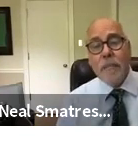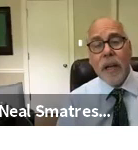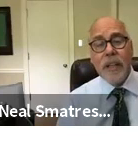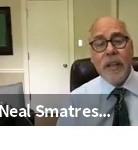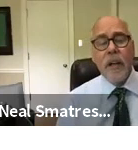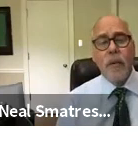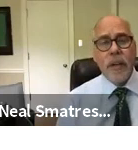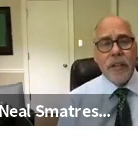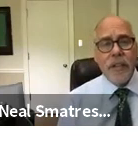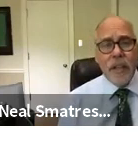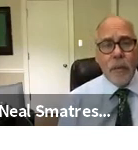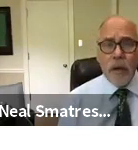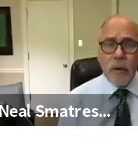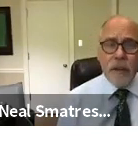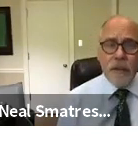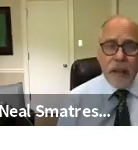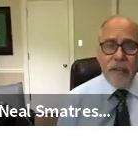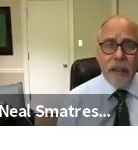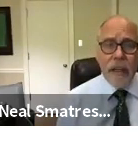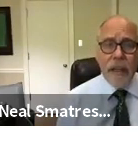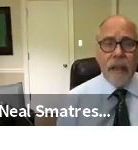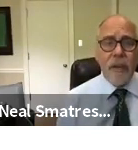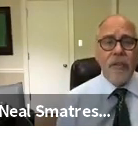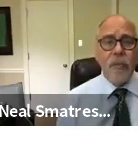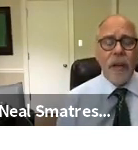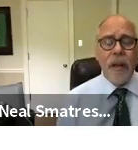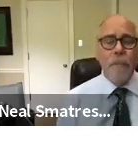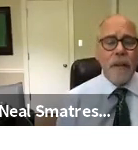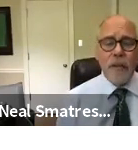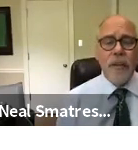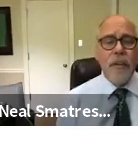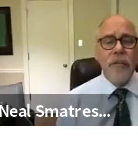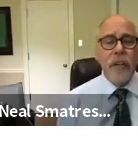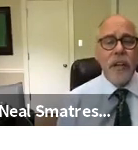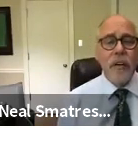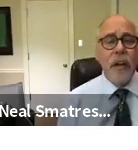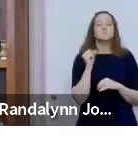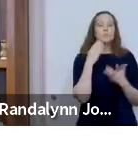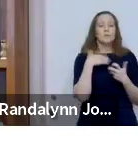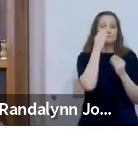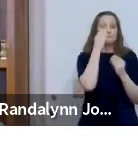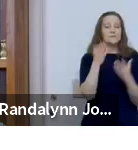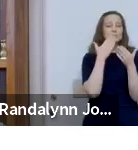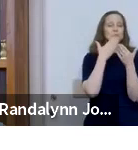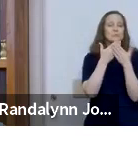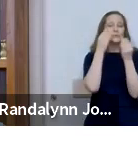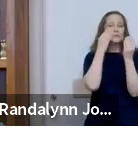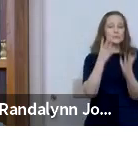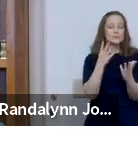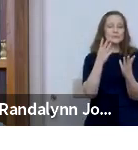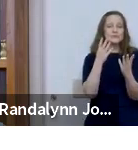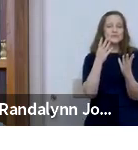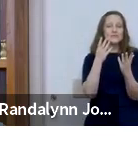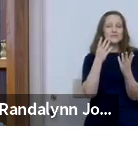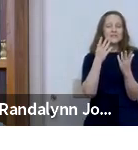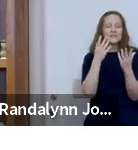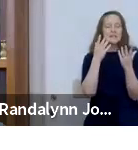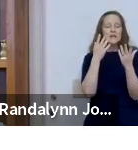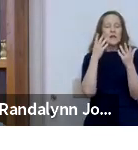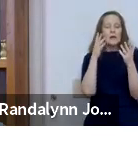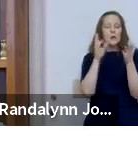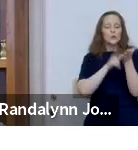mitigating the budget reductions that we're currently facing. And so I just want a bit of good news in here. I really have to say our enrollment management